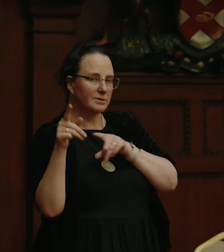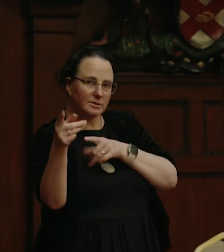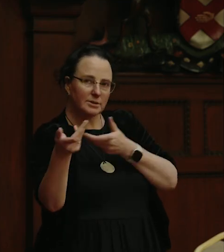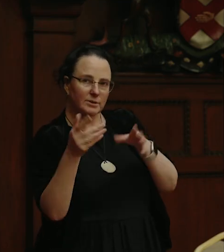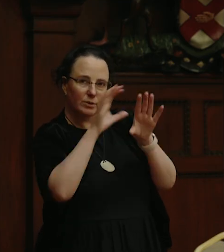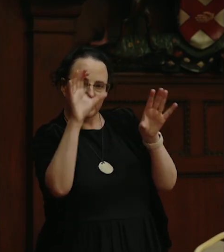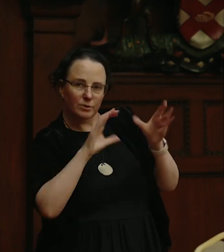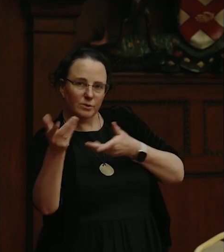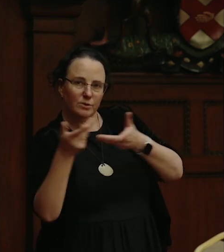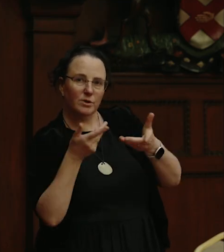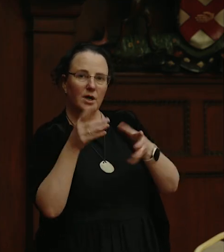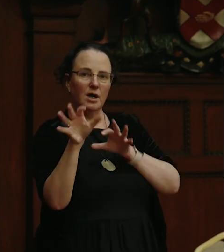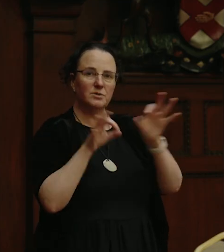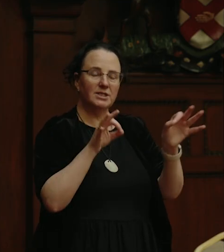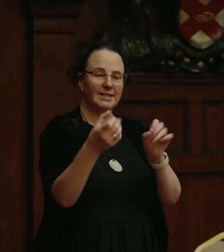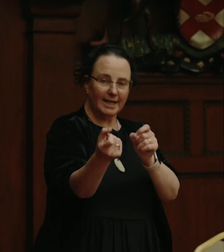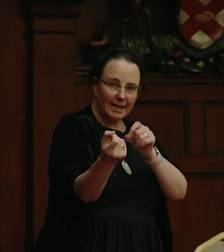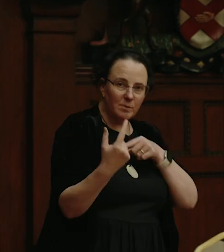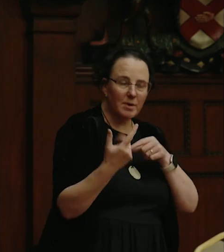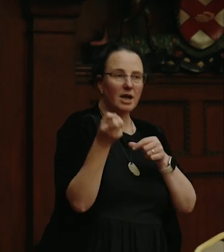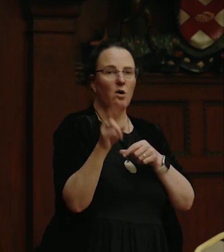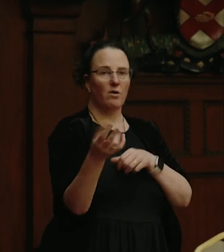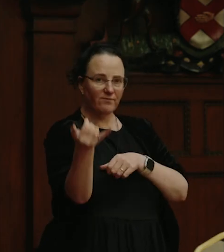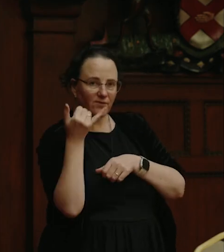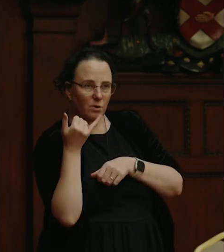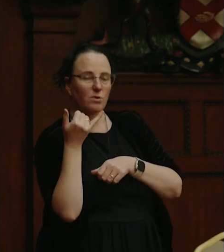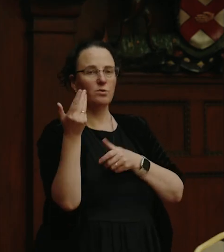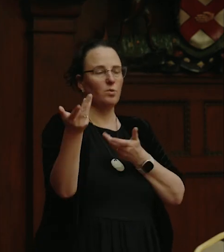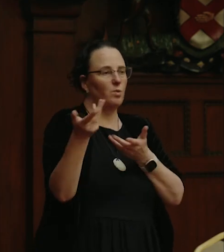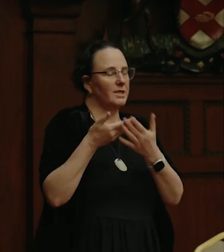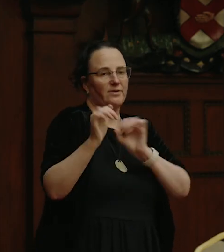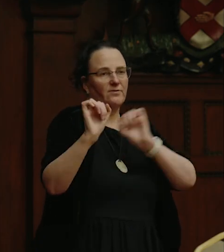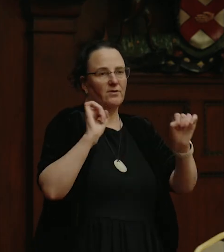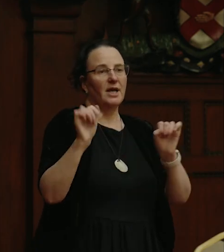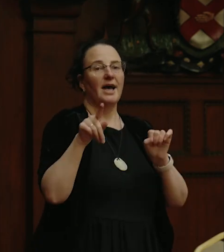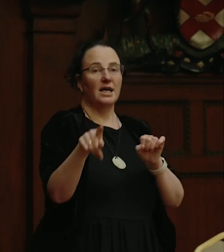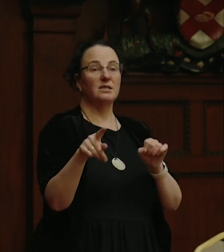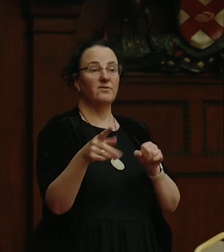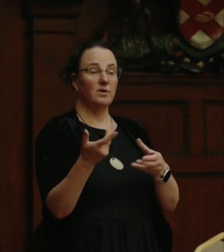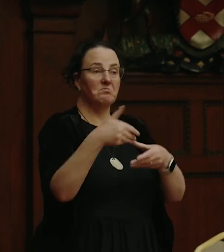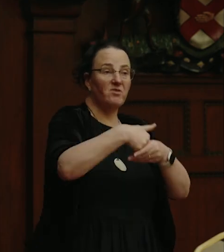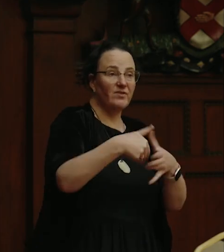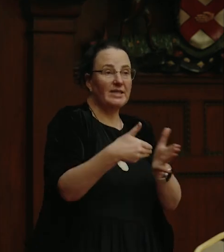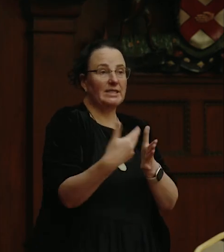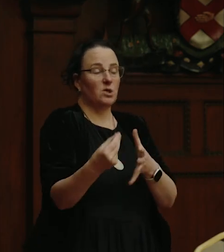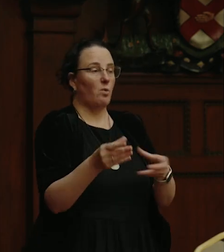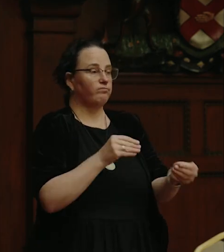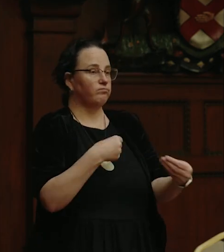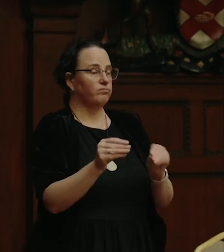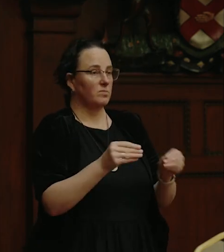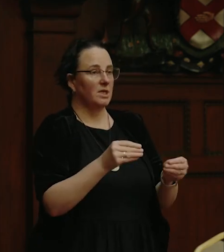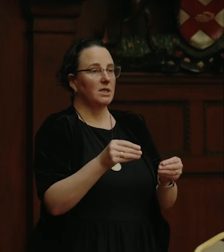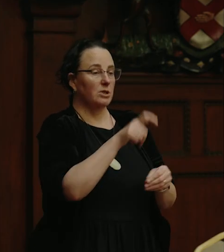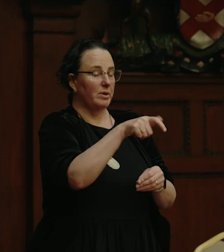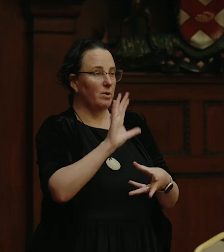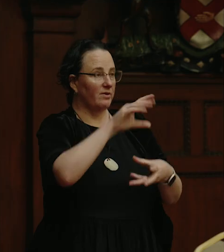we gave options to contribute via email or over the phone, and made it very clear that participation was flexible. So participants took